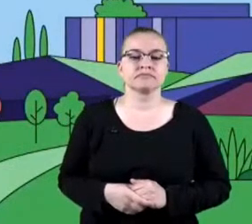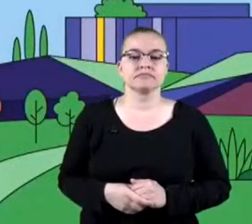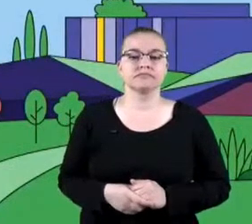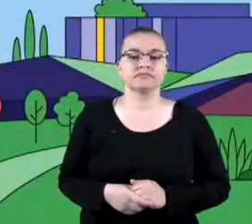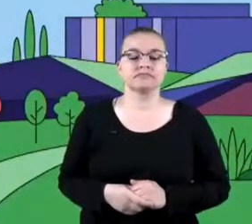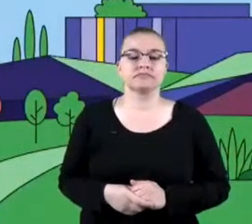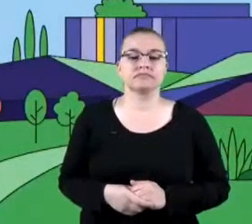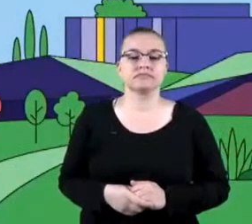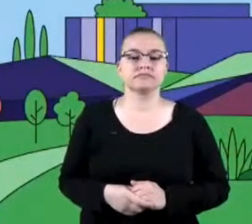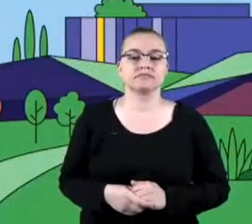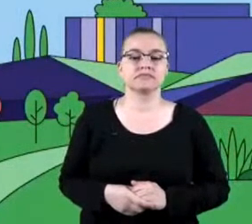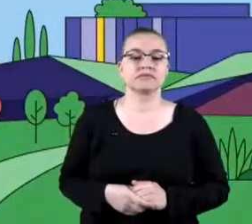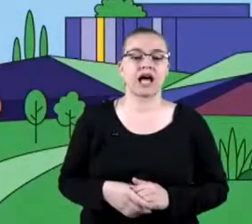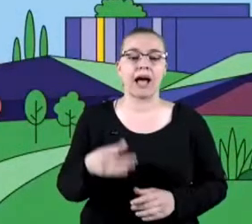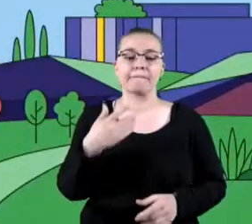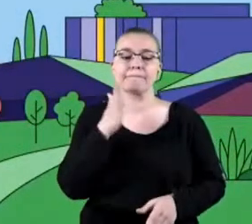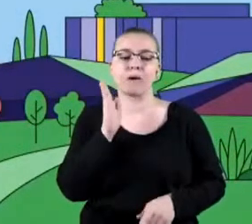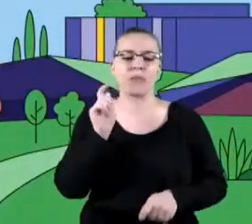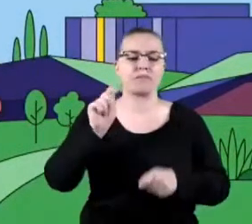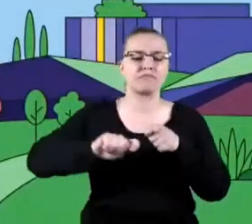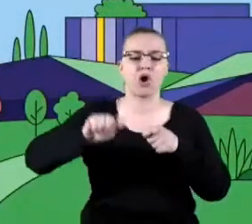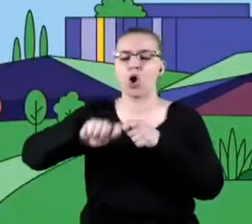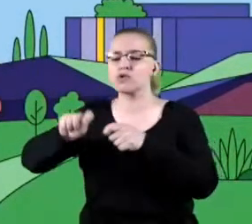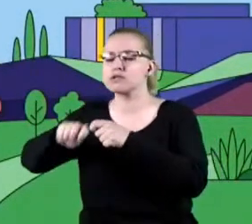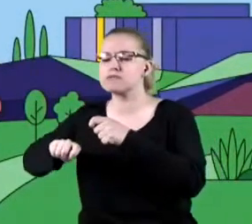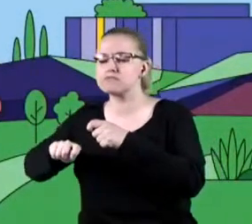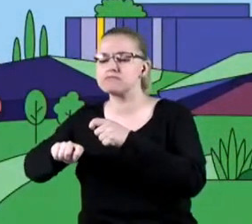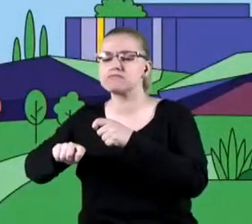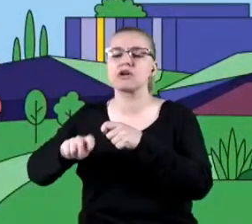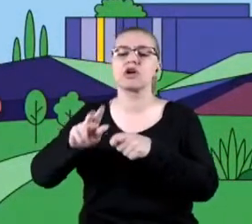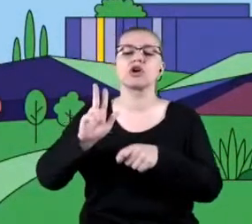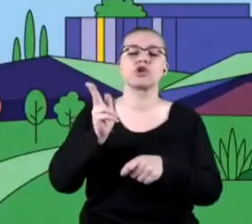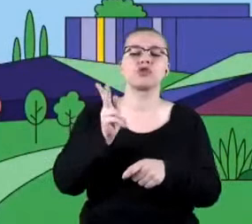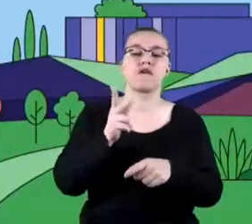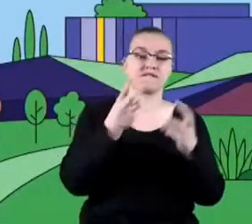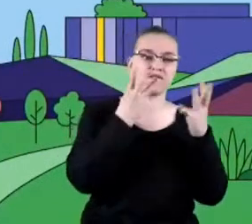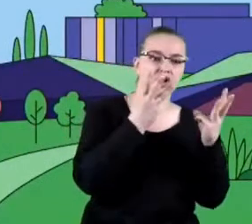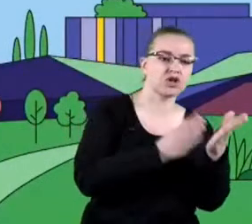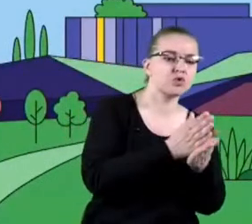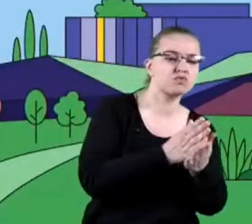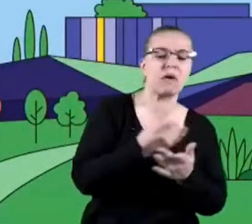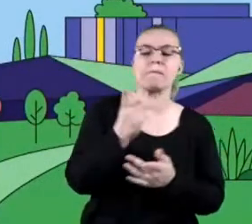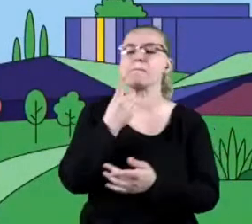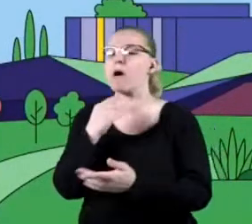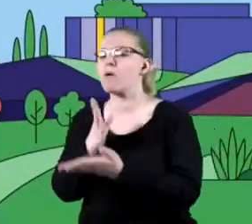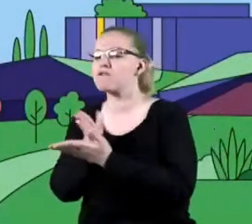the federal level. Health and security are solely federal jurisdiction.